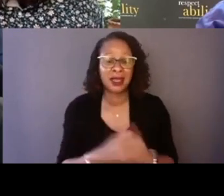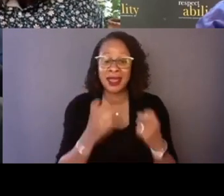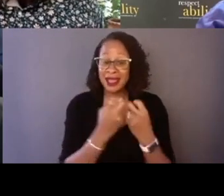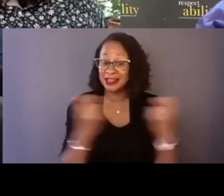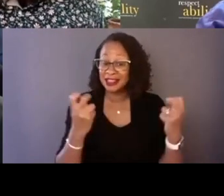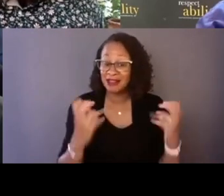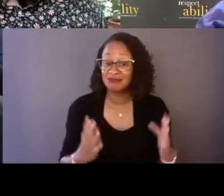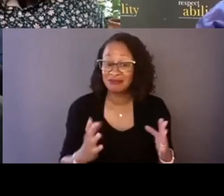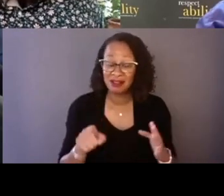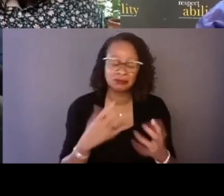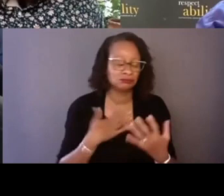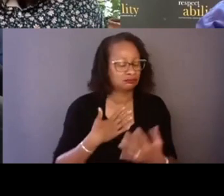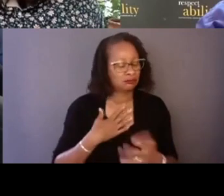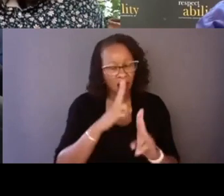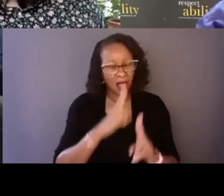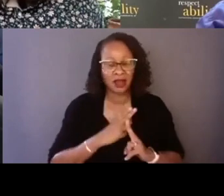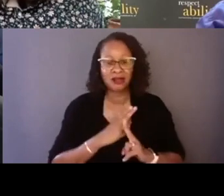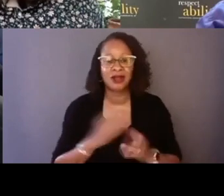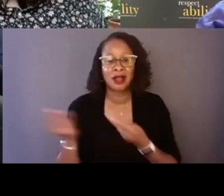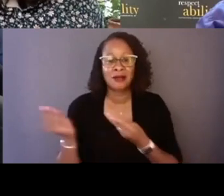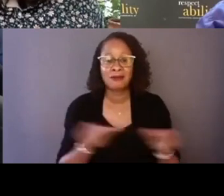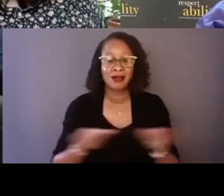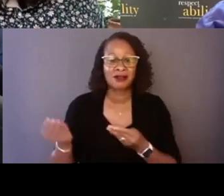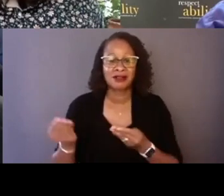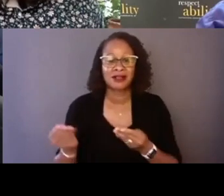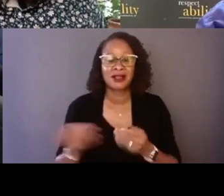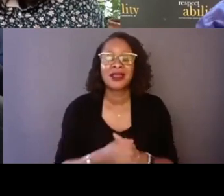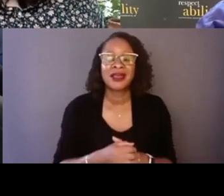moderated by my wonderful friend on the left